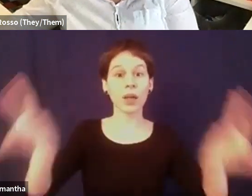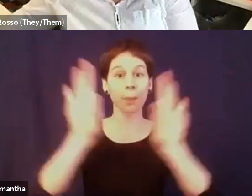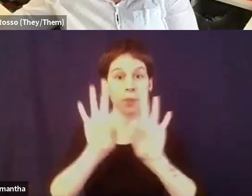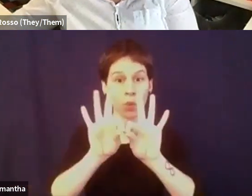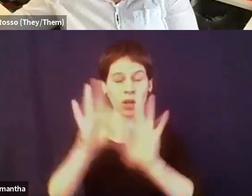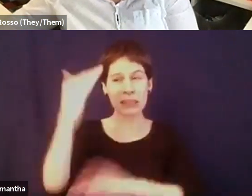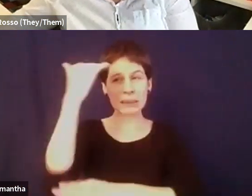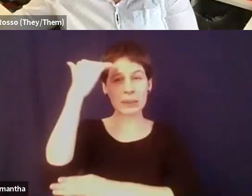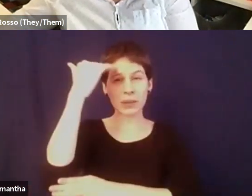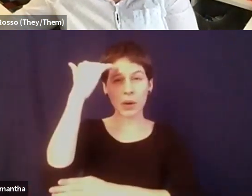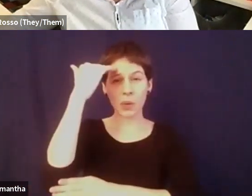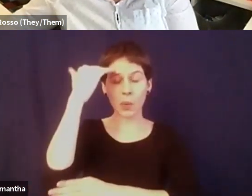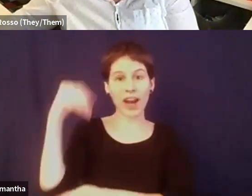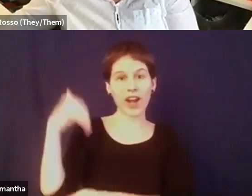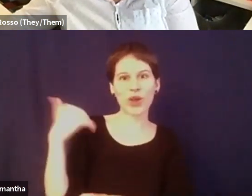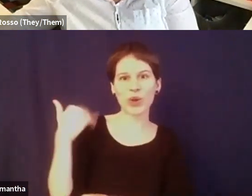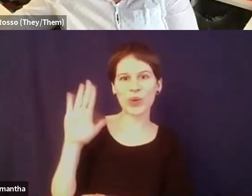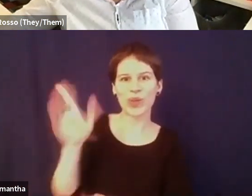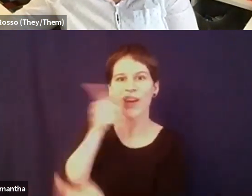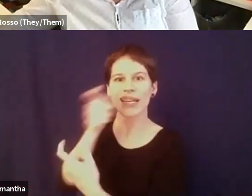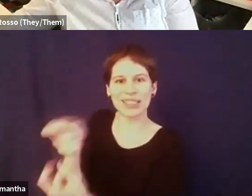of what youth are into.